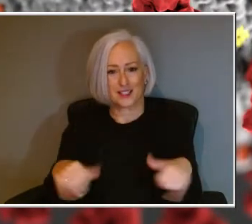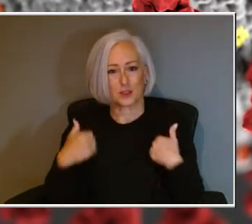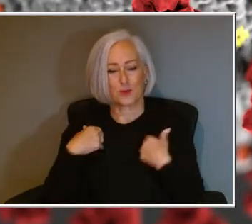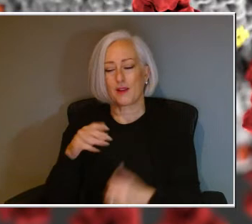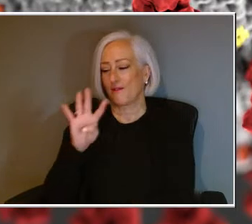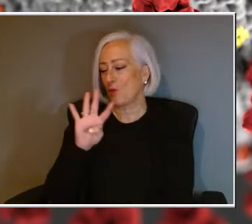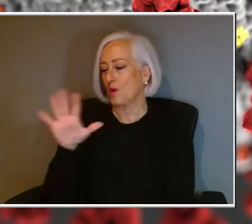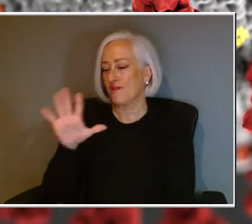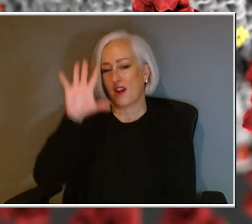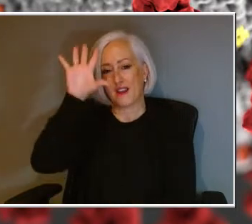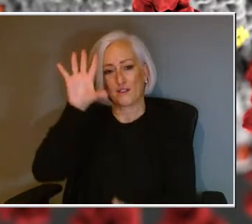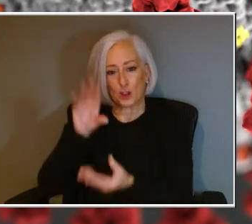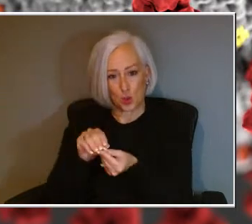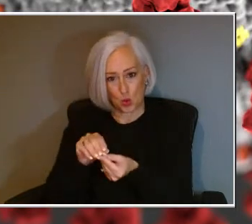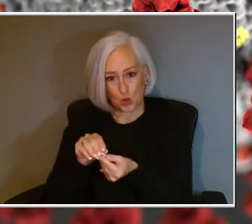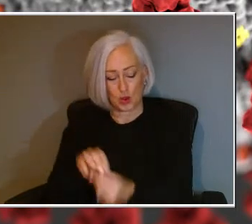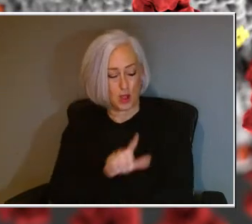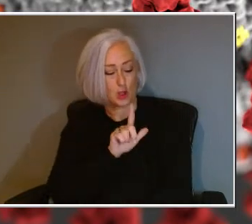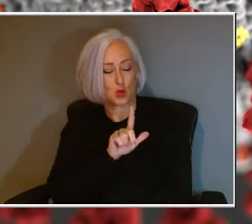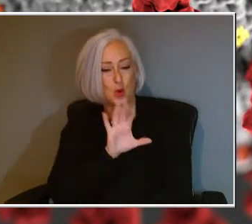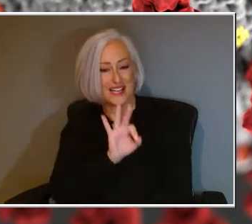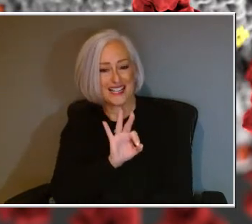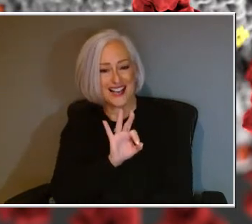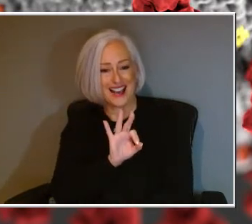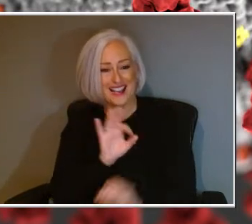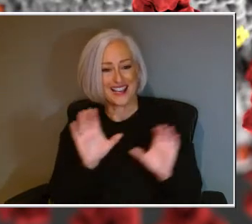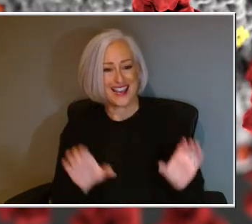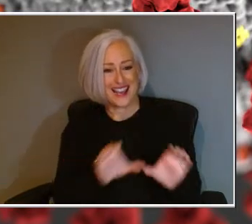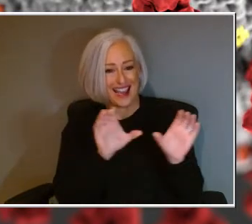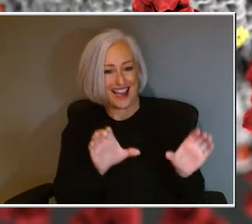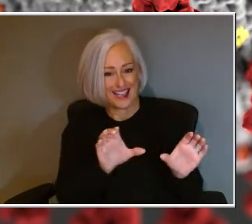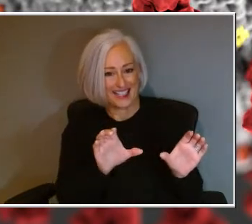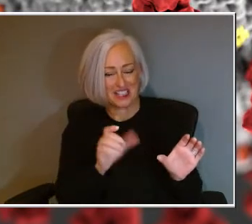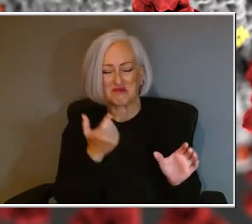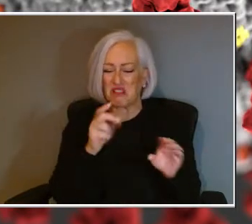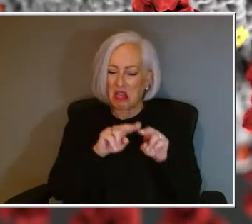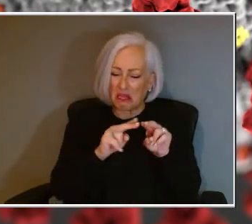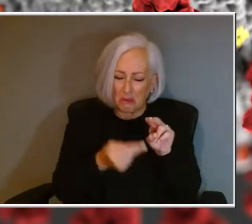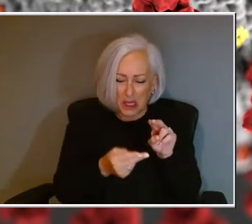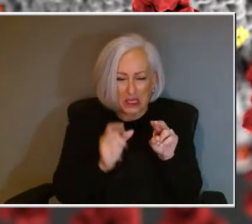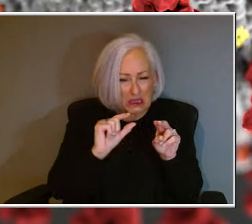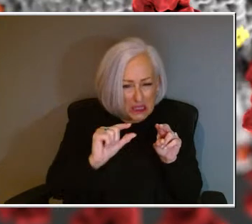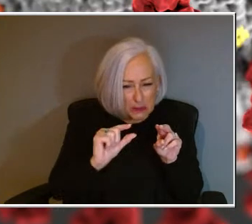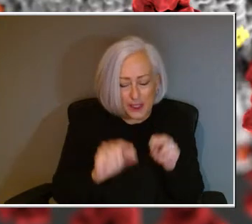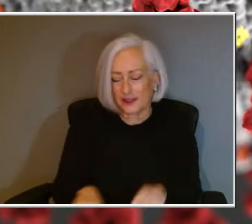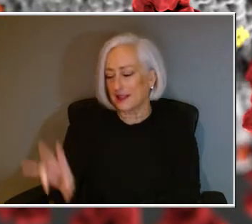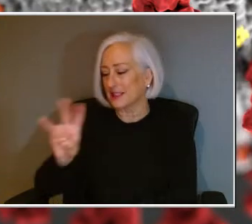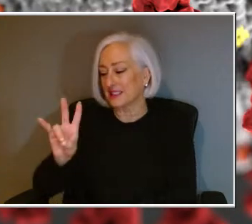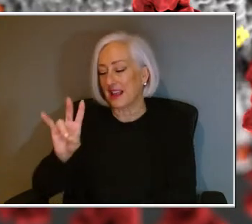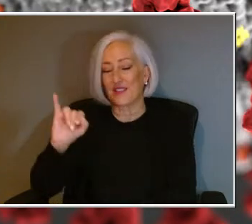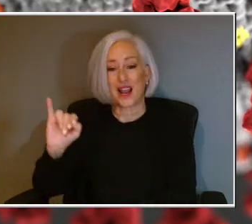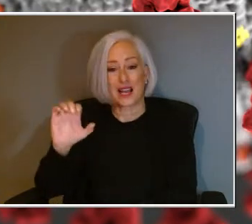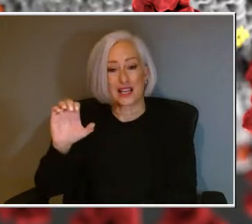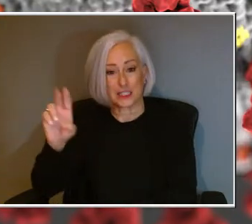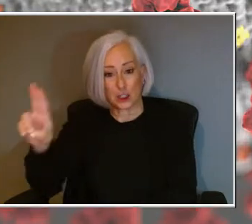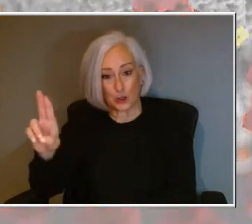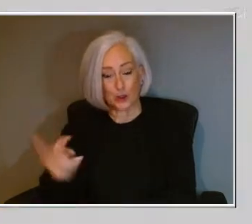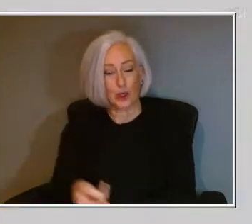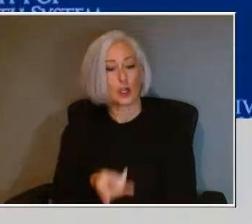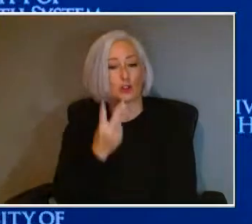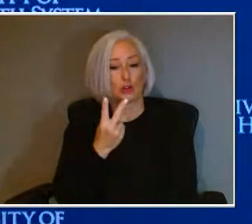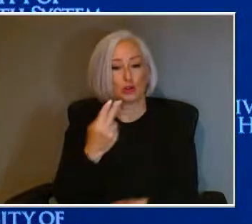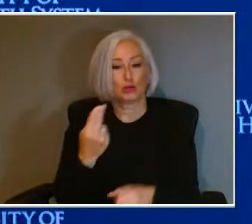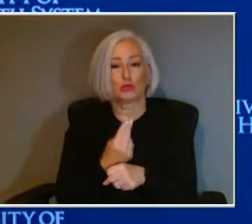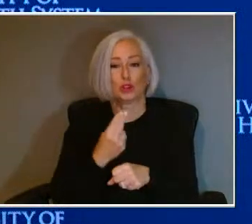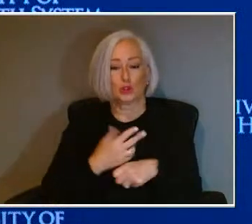total. 29 of those are active, so down a little bit. Still 7 in the ICU and 2 on the ventilator, though. So numbers are holding steady. Hopefully what